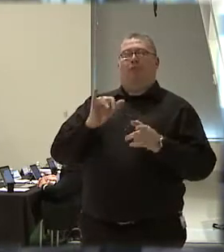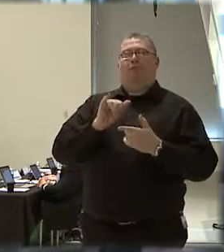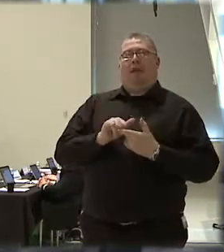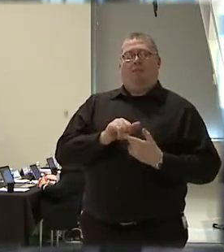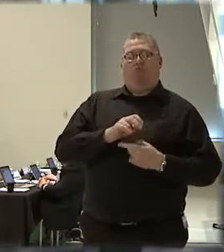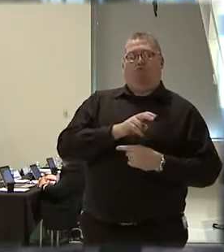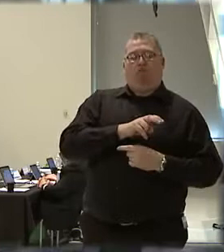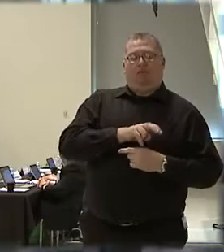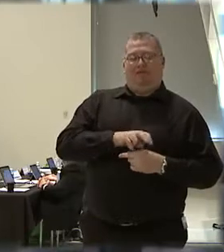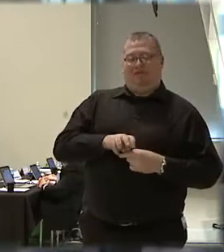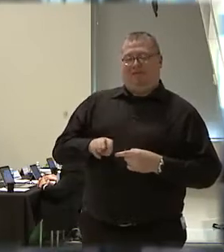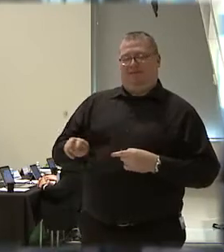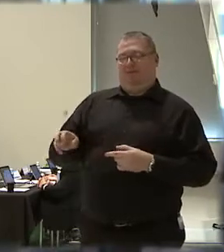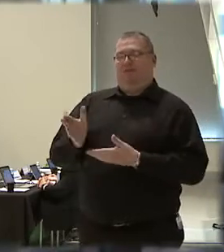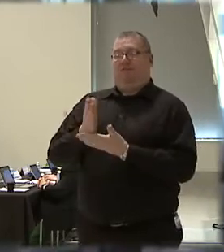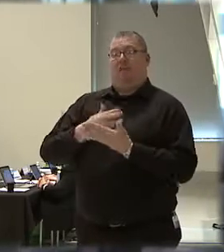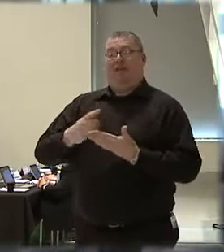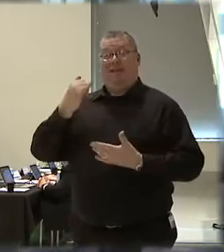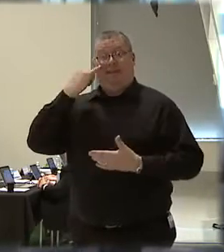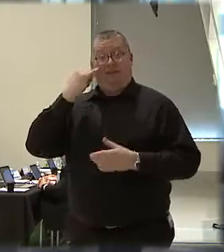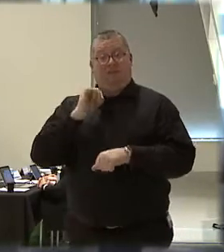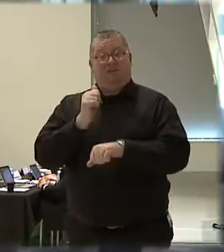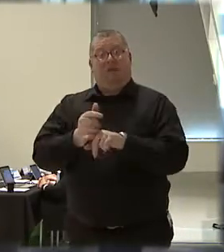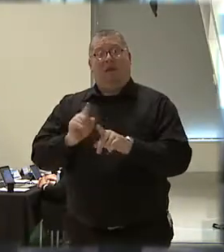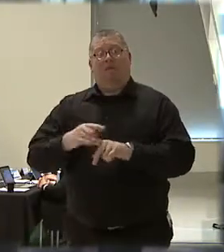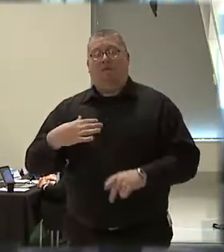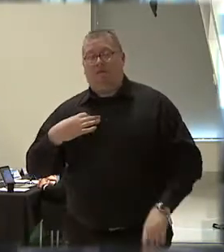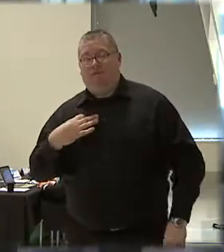phase if it's voluntary on both sides.